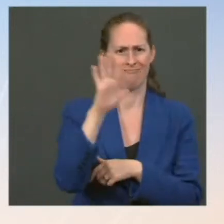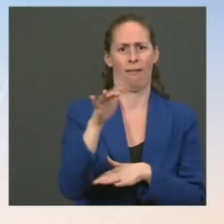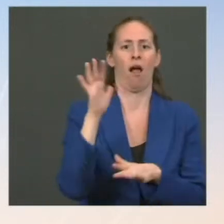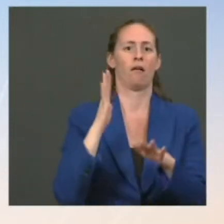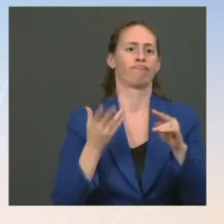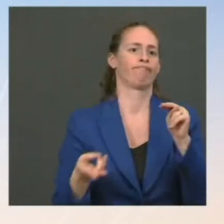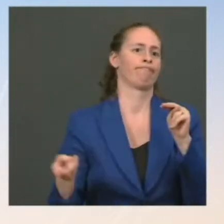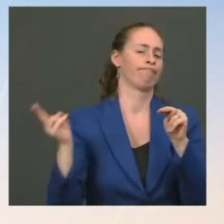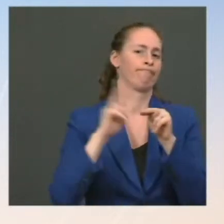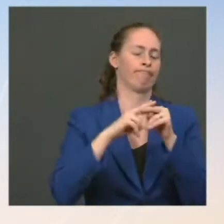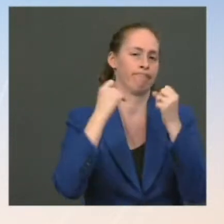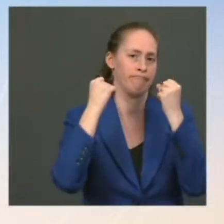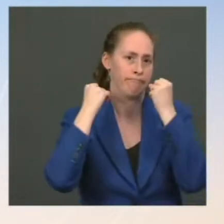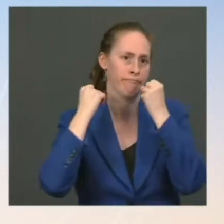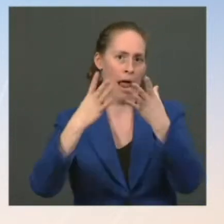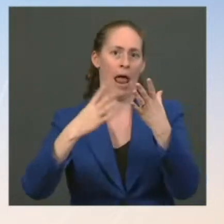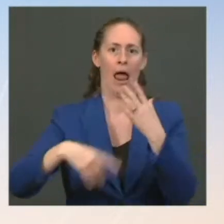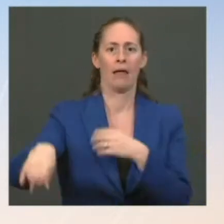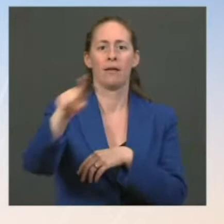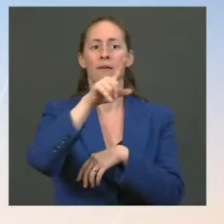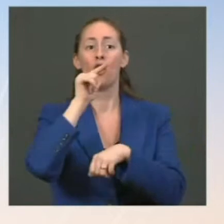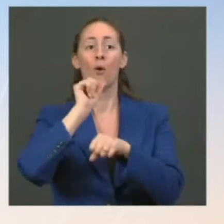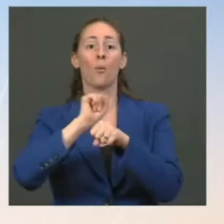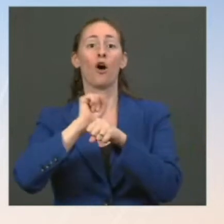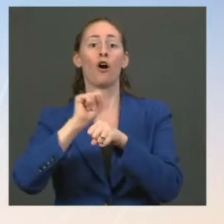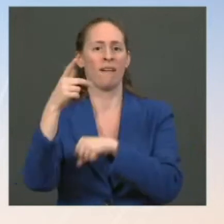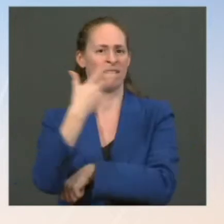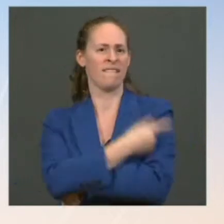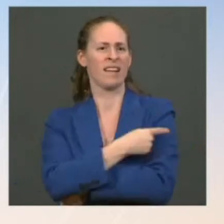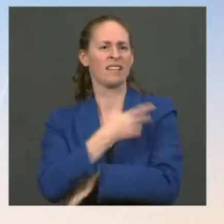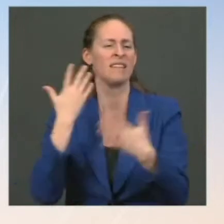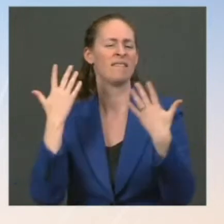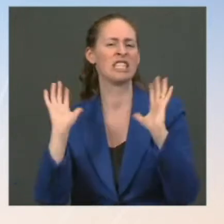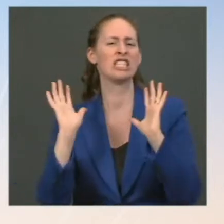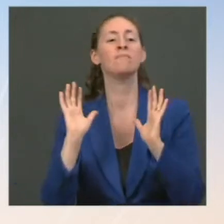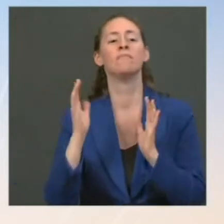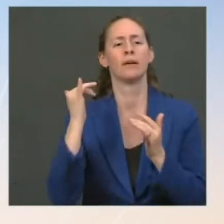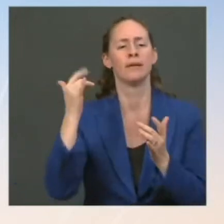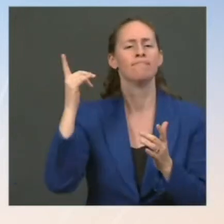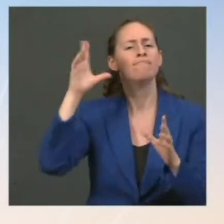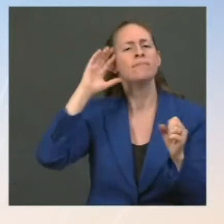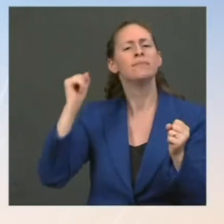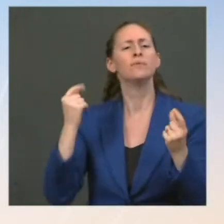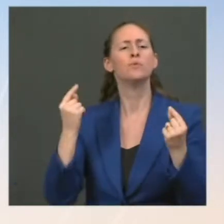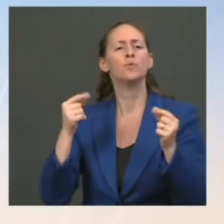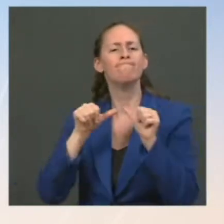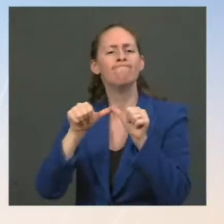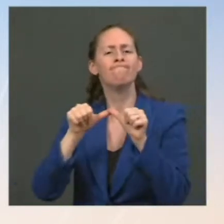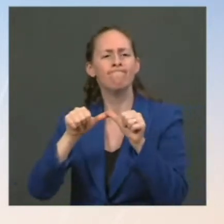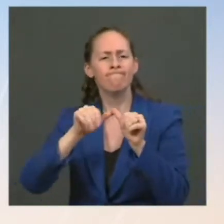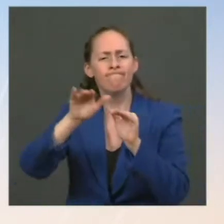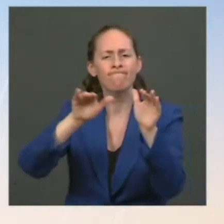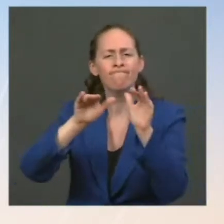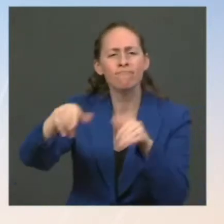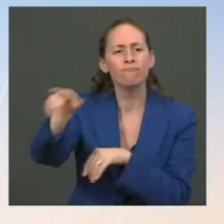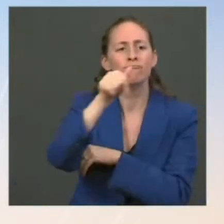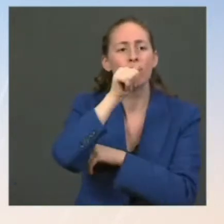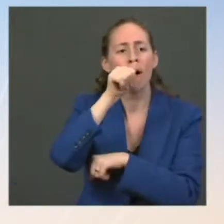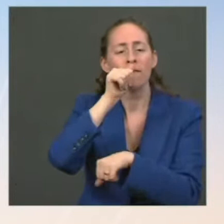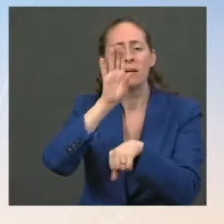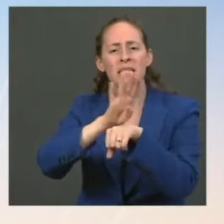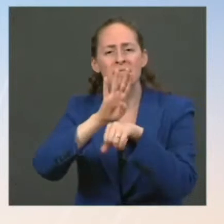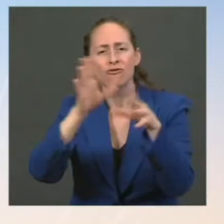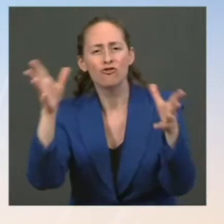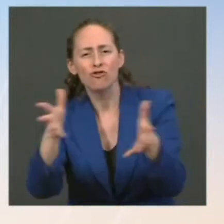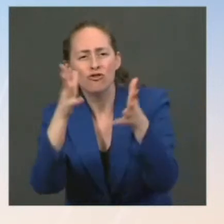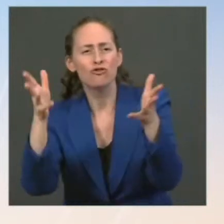of employees who've been vaccinated. So what the president's going to continue to do is lift up private sector companies and businesses that have